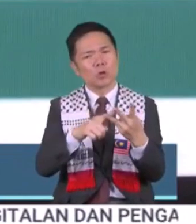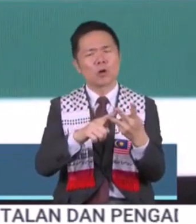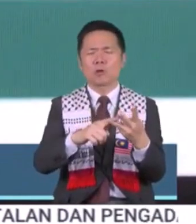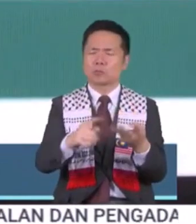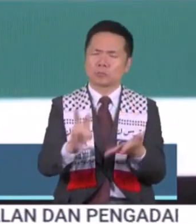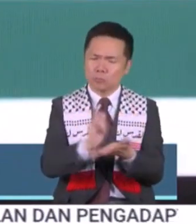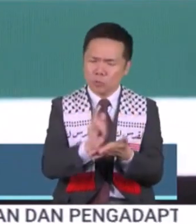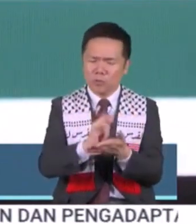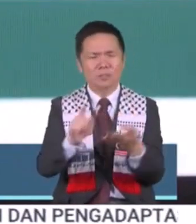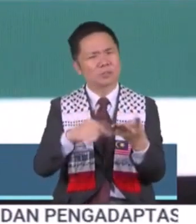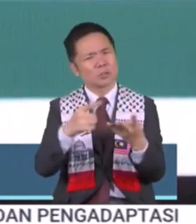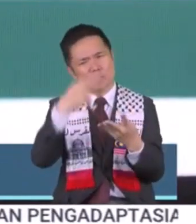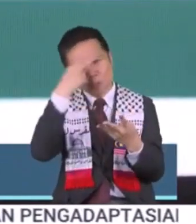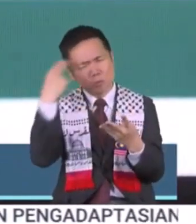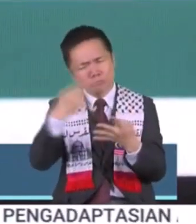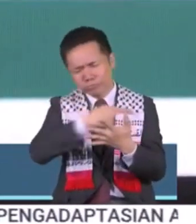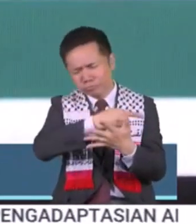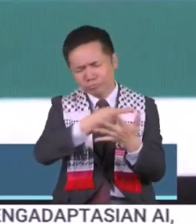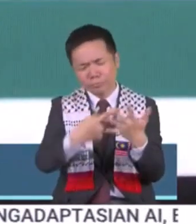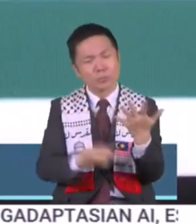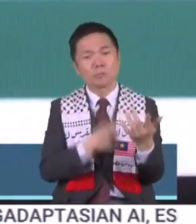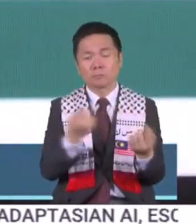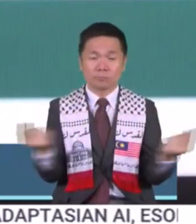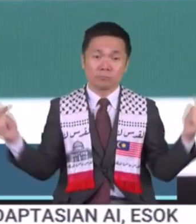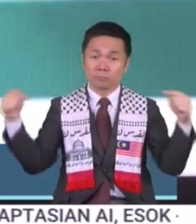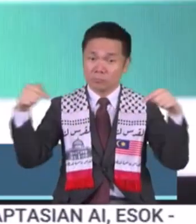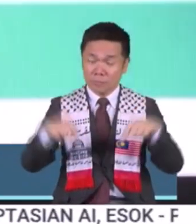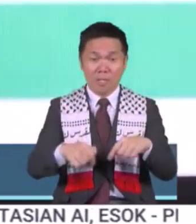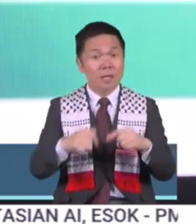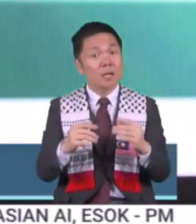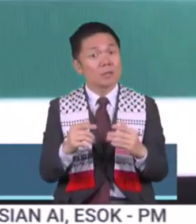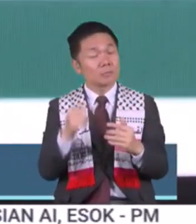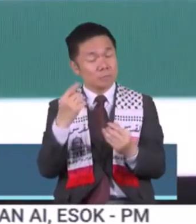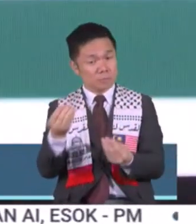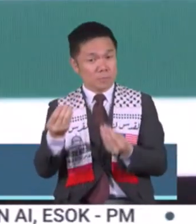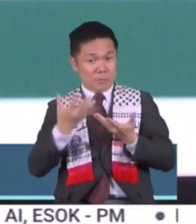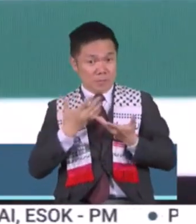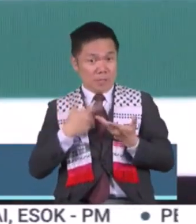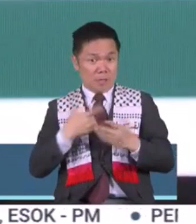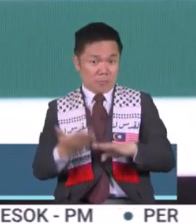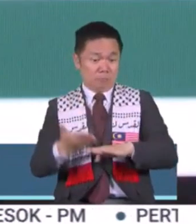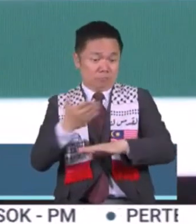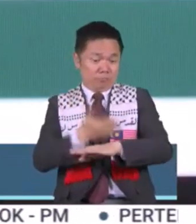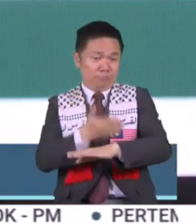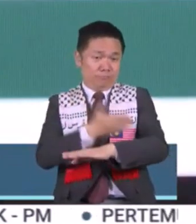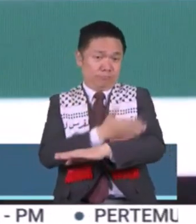or Hindus here, that things need to be done to be improved, let me say,